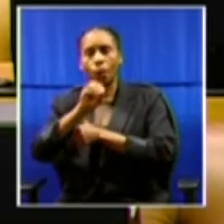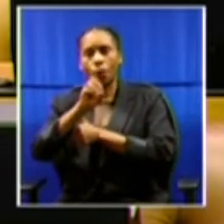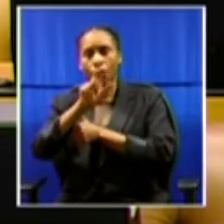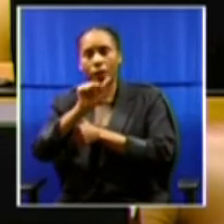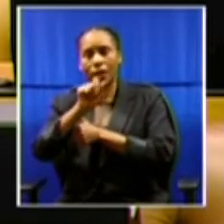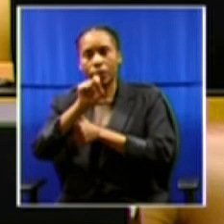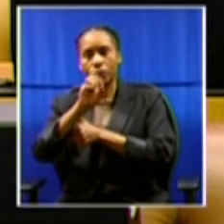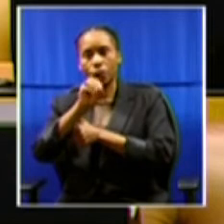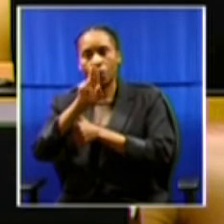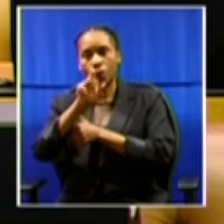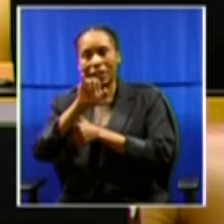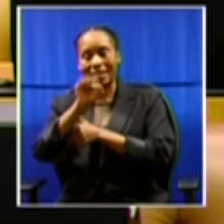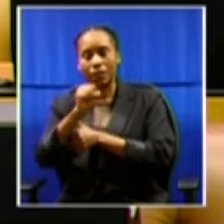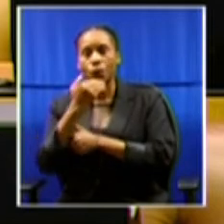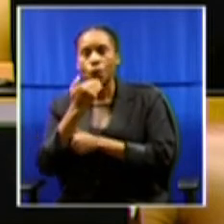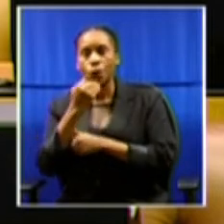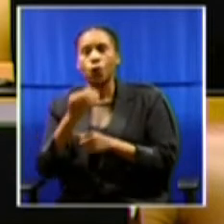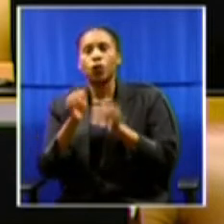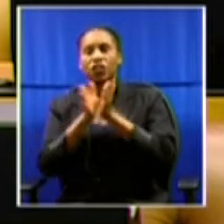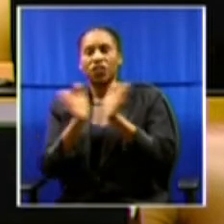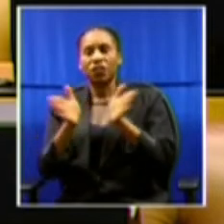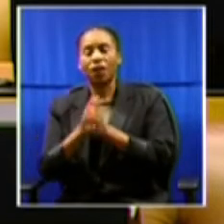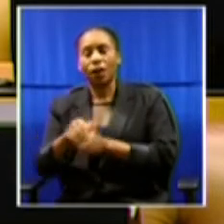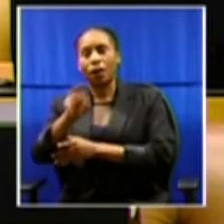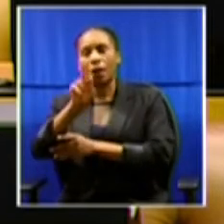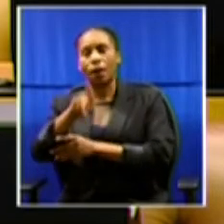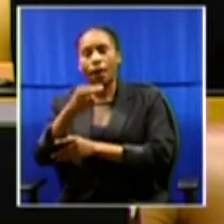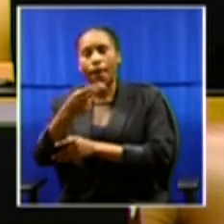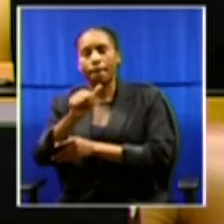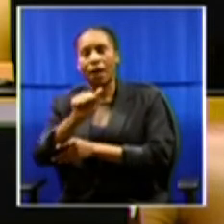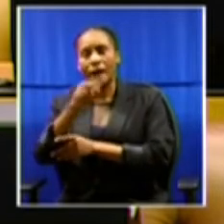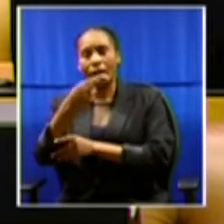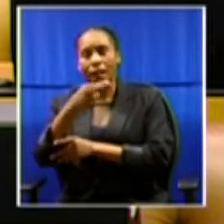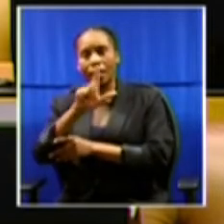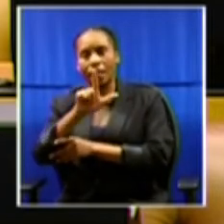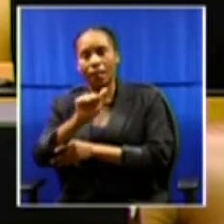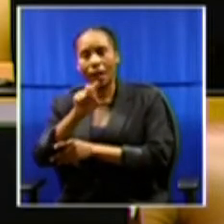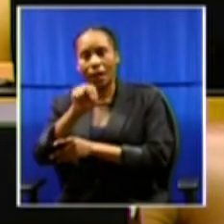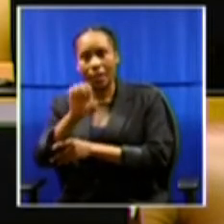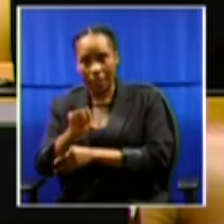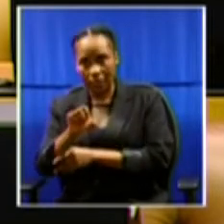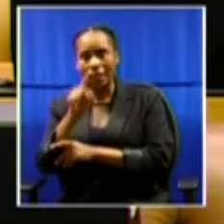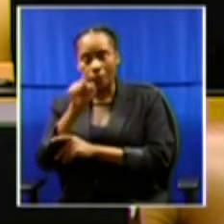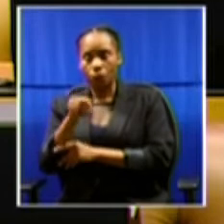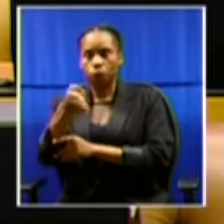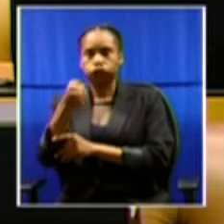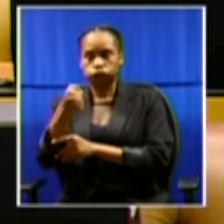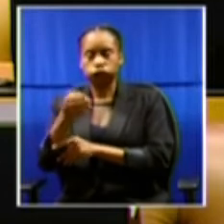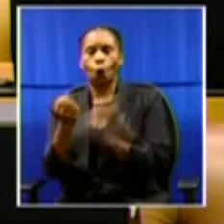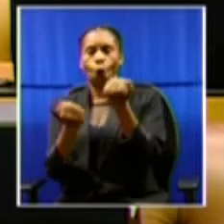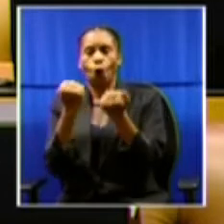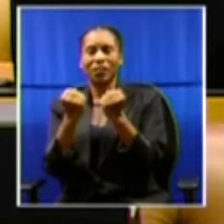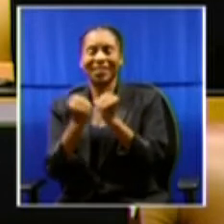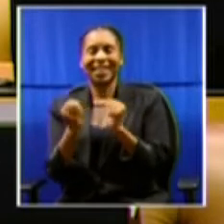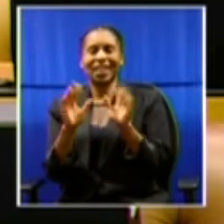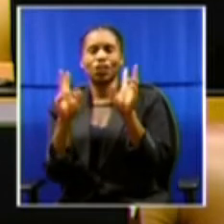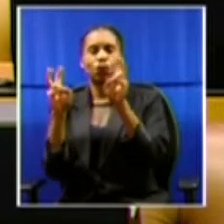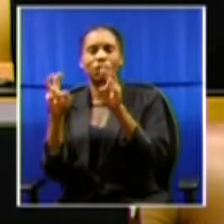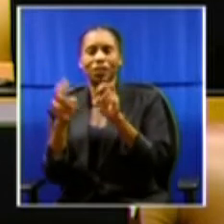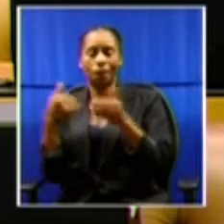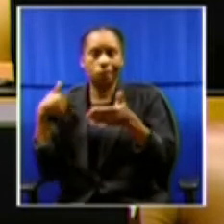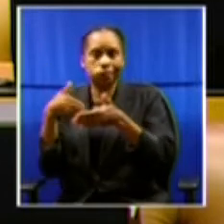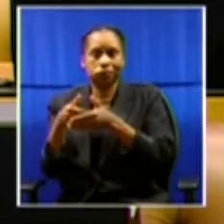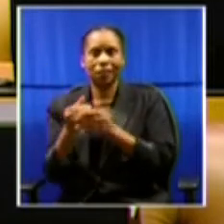Patlane, has been facing the court issues for some time now, and